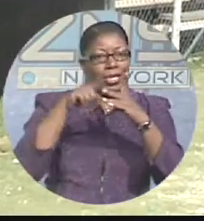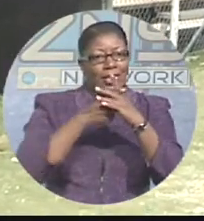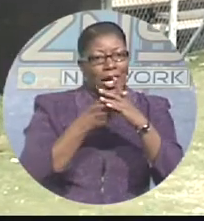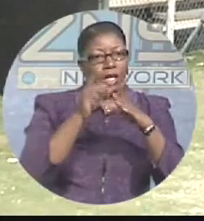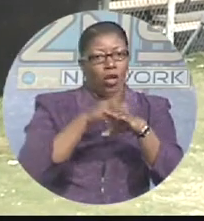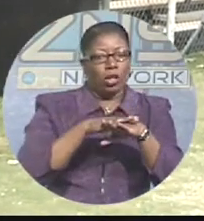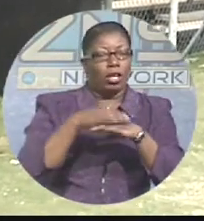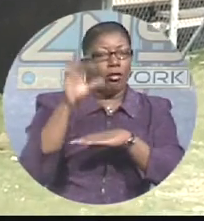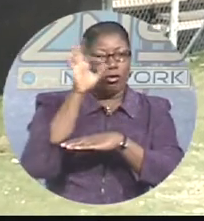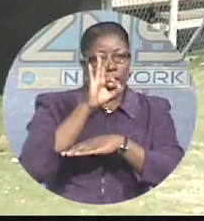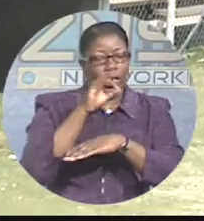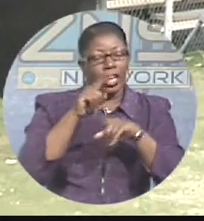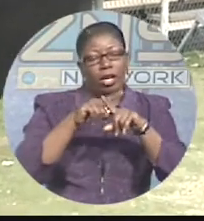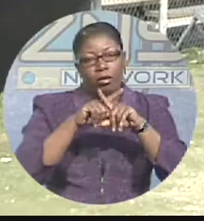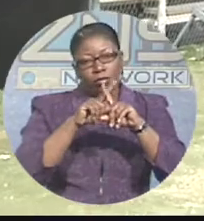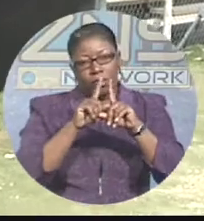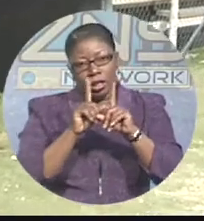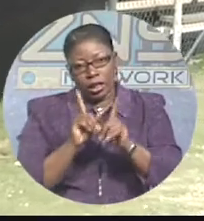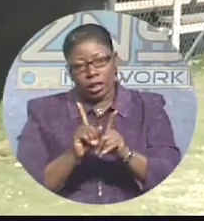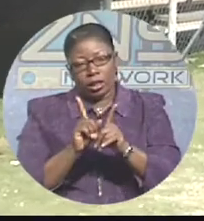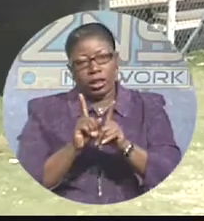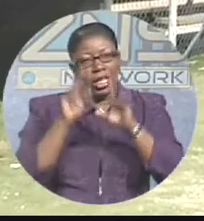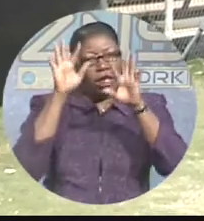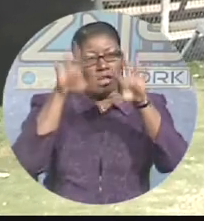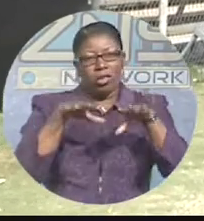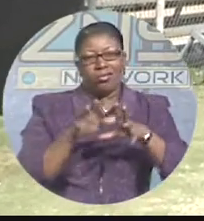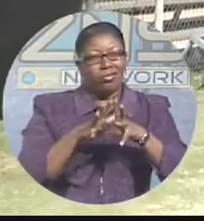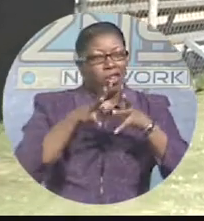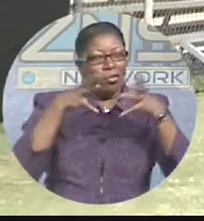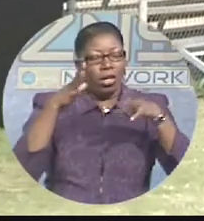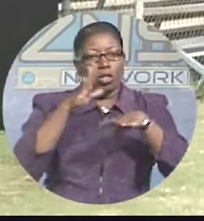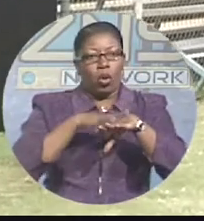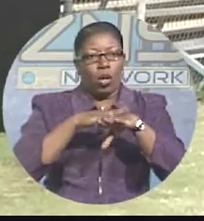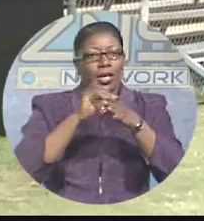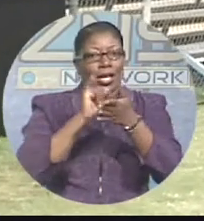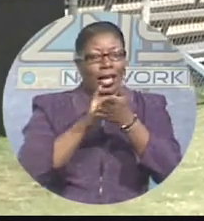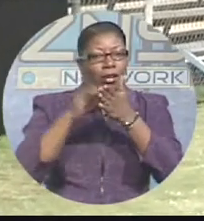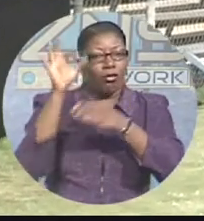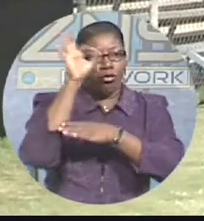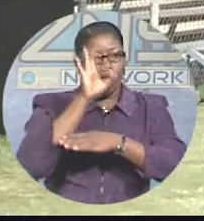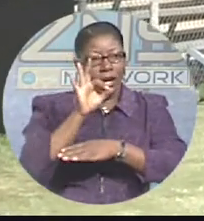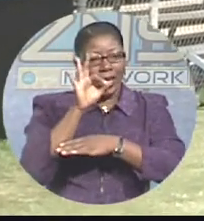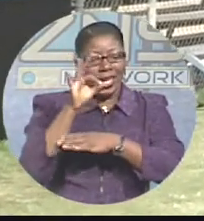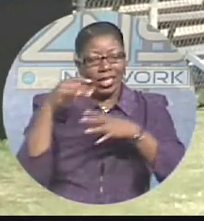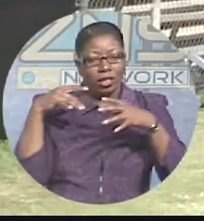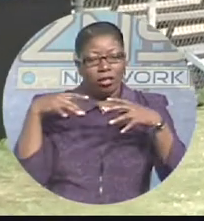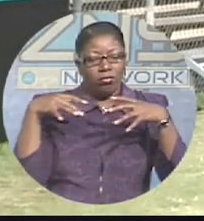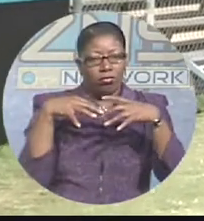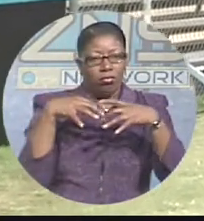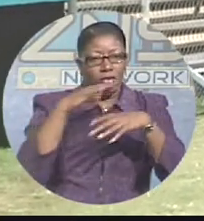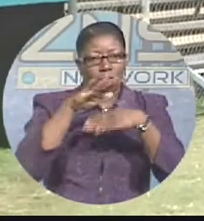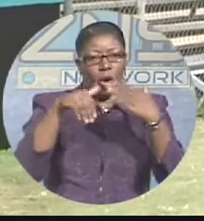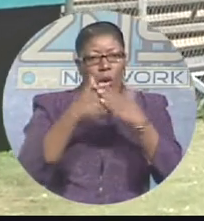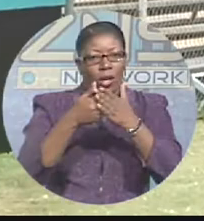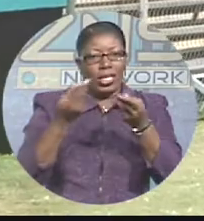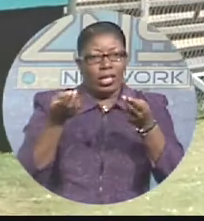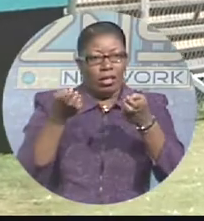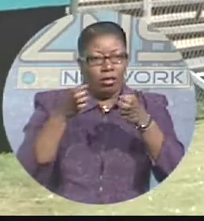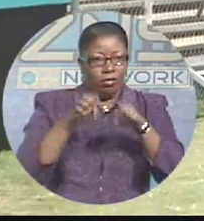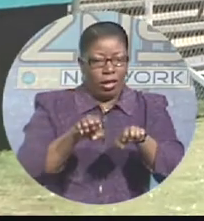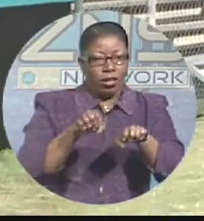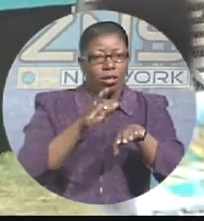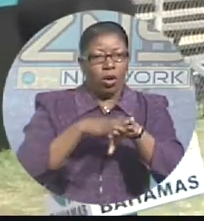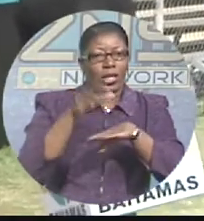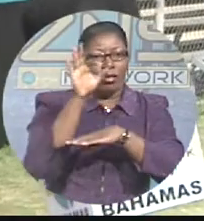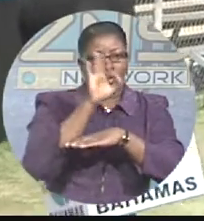into Saturday, but it rained so devastating on Friday that they had to jam all the events on Saturday. And so I could remember that